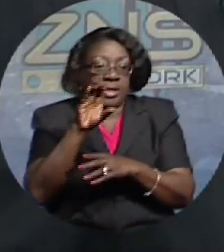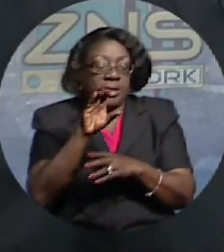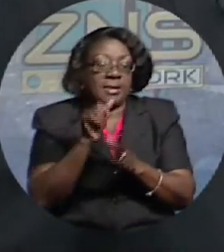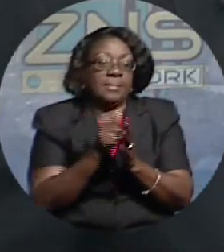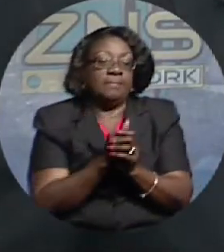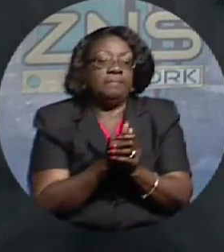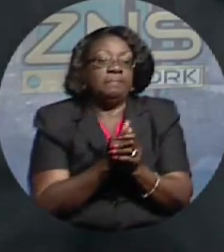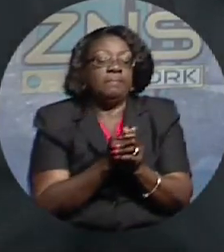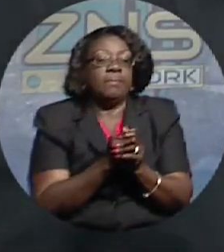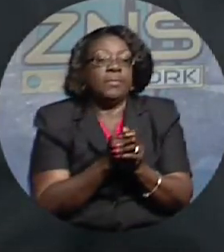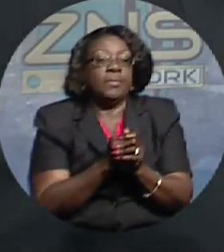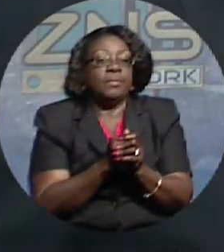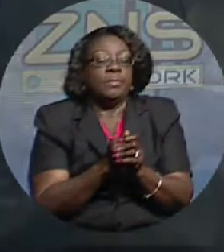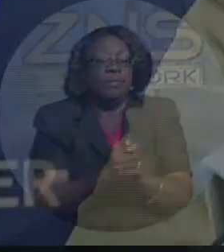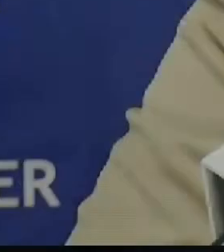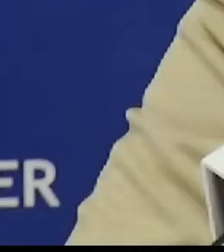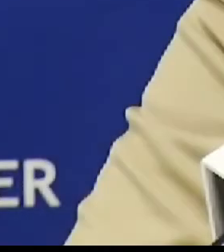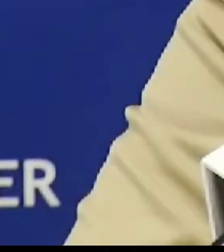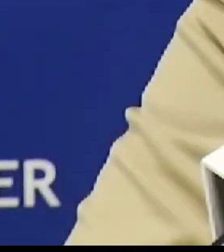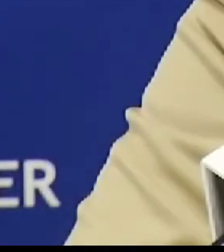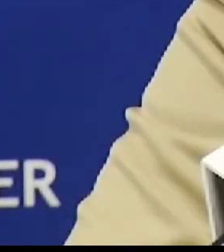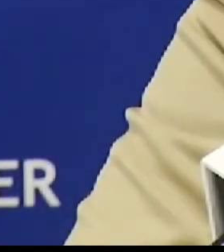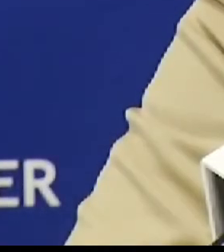to question his judgment.